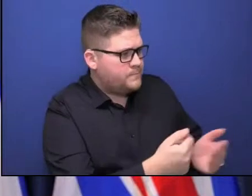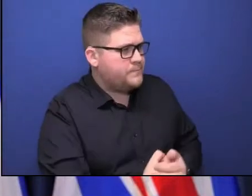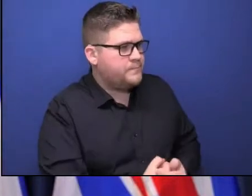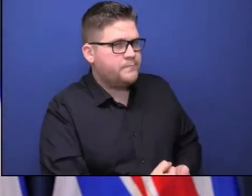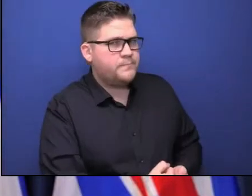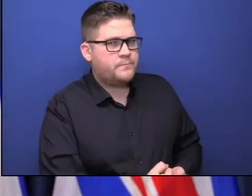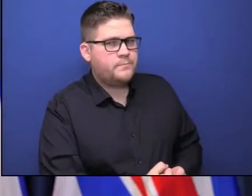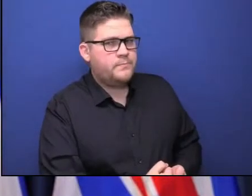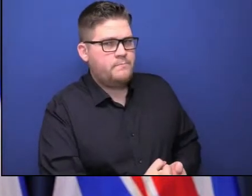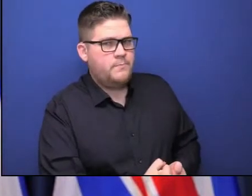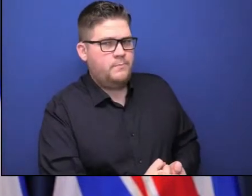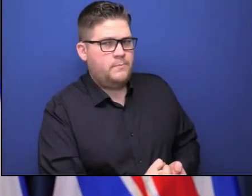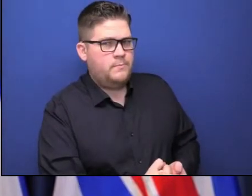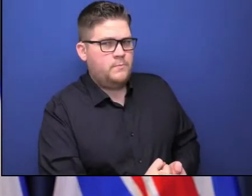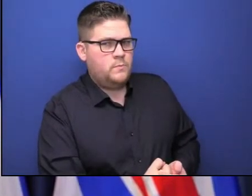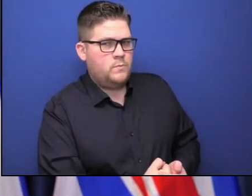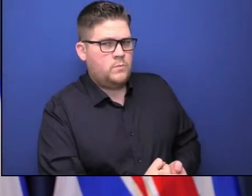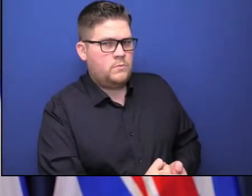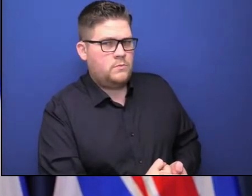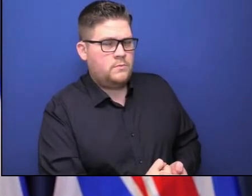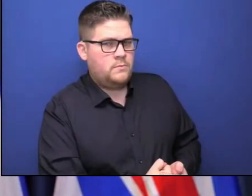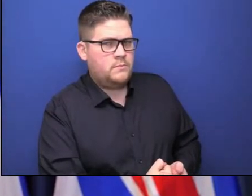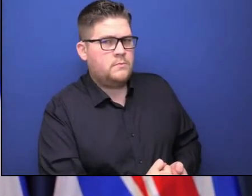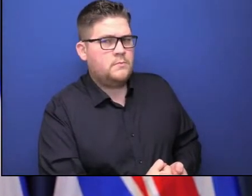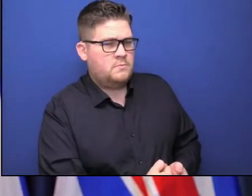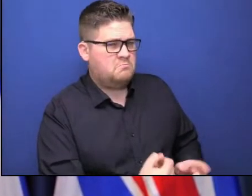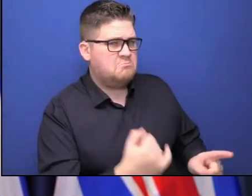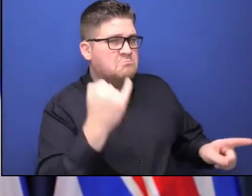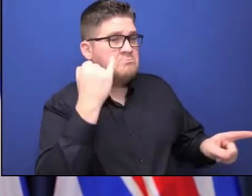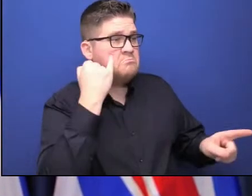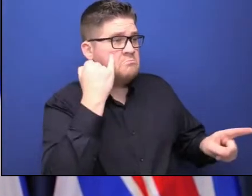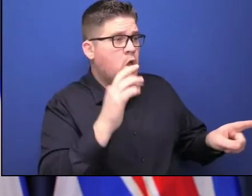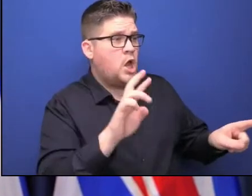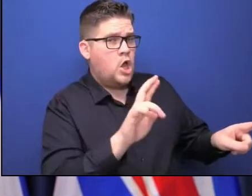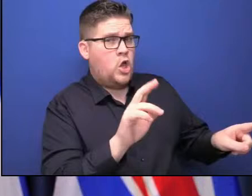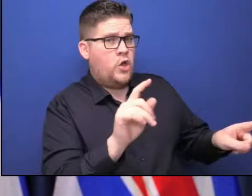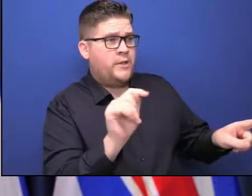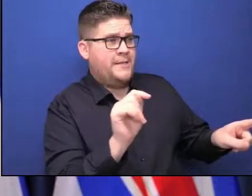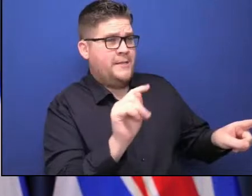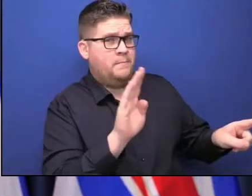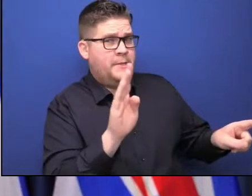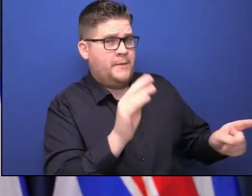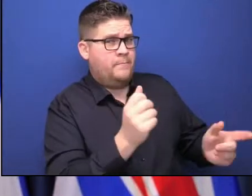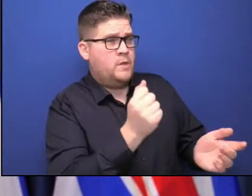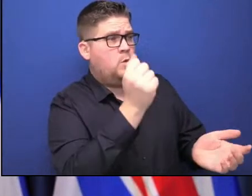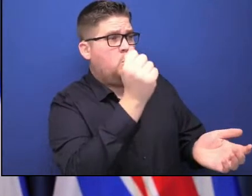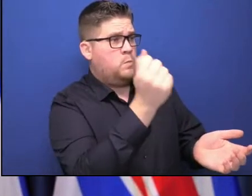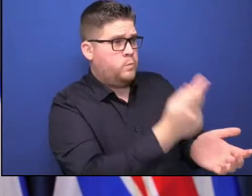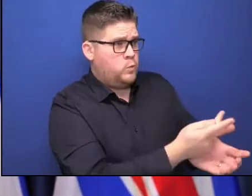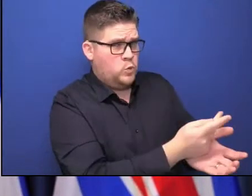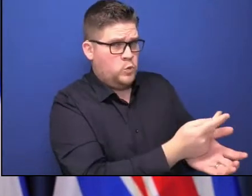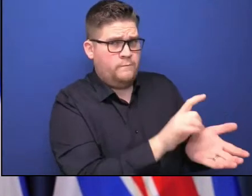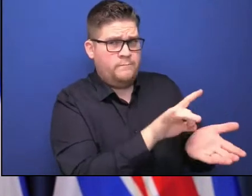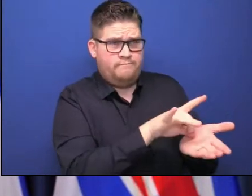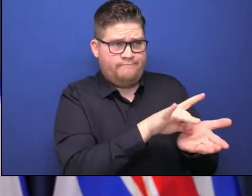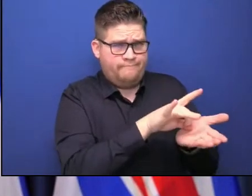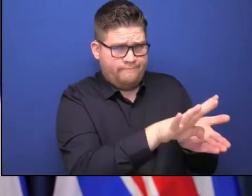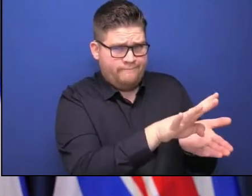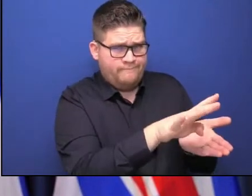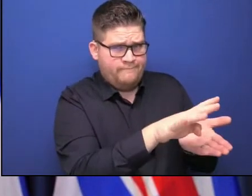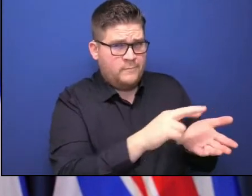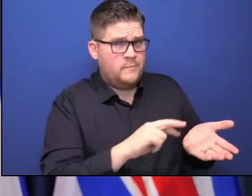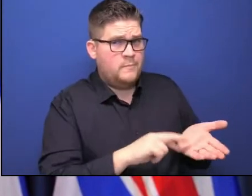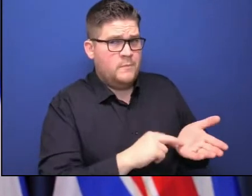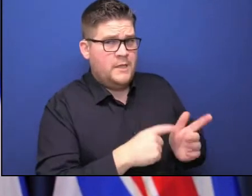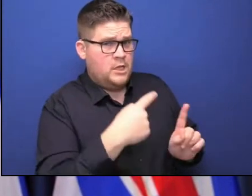a renovation that requires an eviction up front, then you wouldn't necessarily be able to go back to the branch to complain or appeal